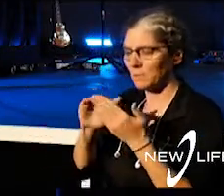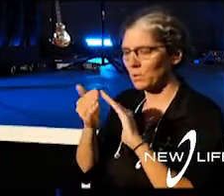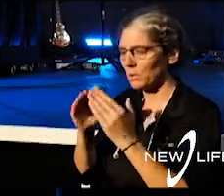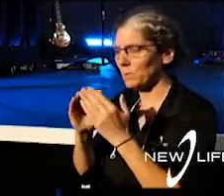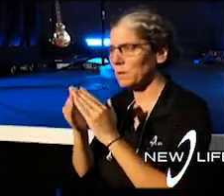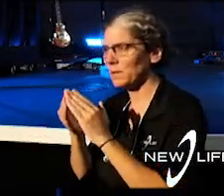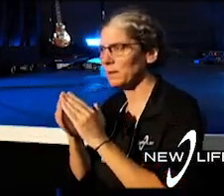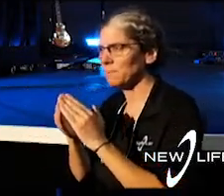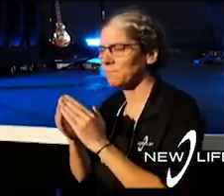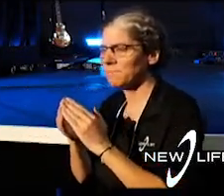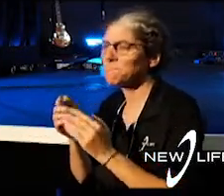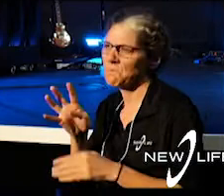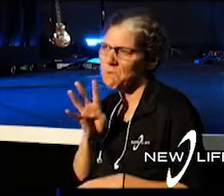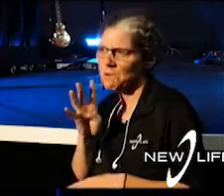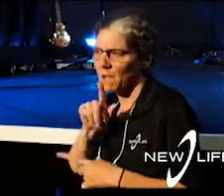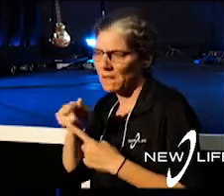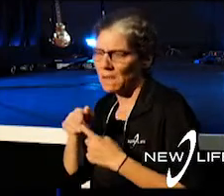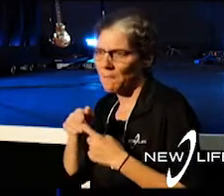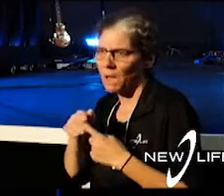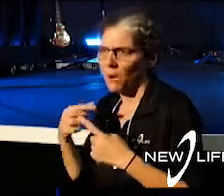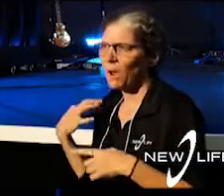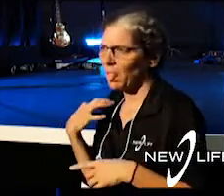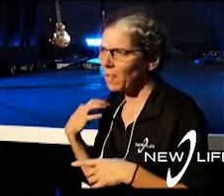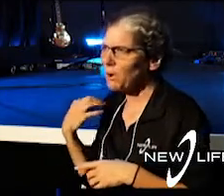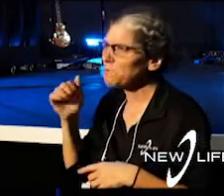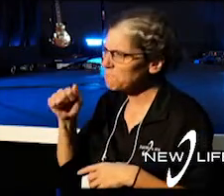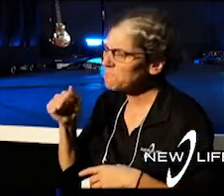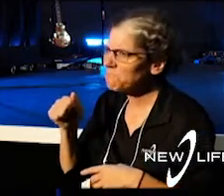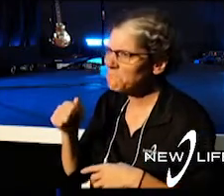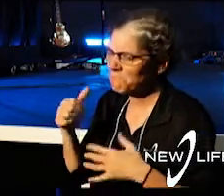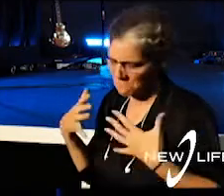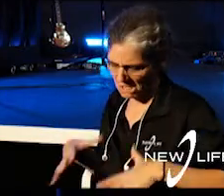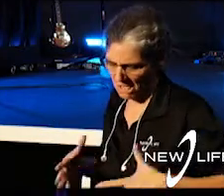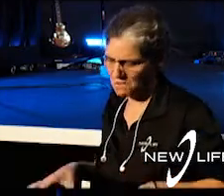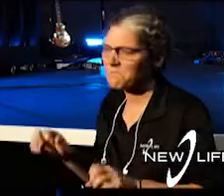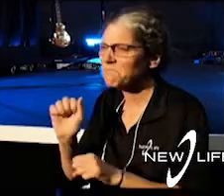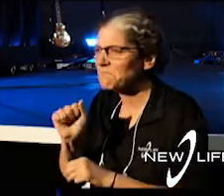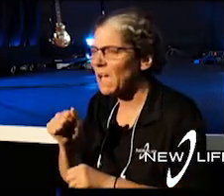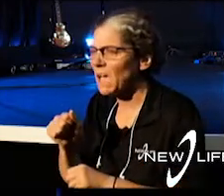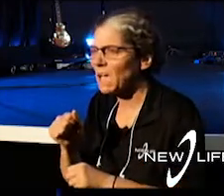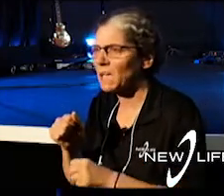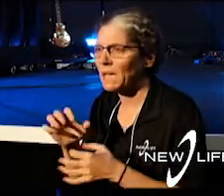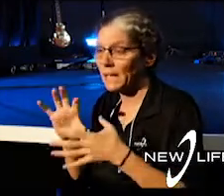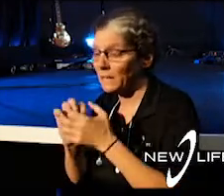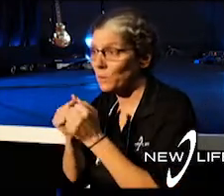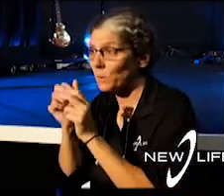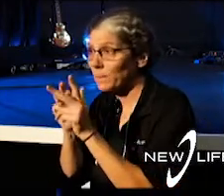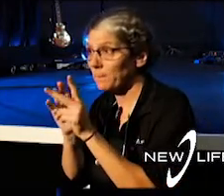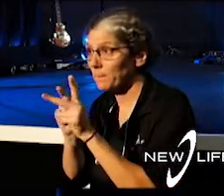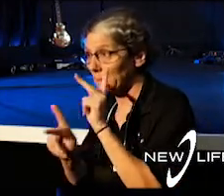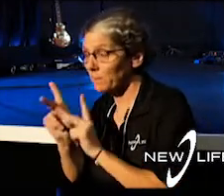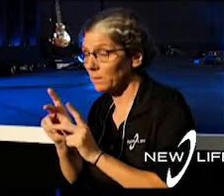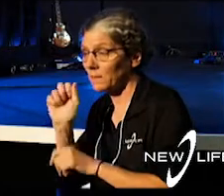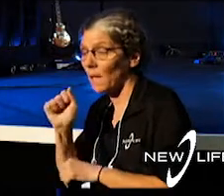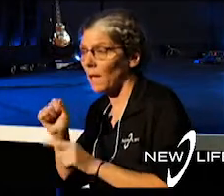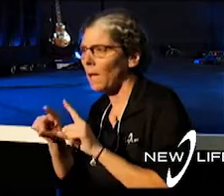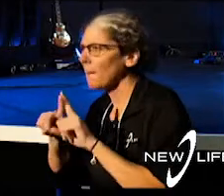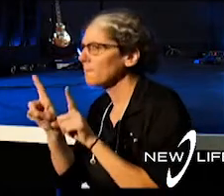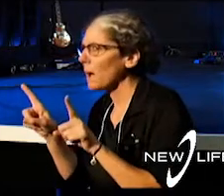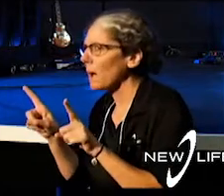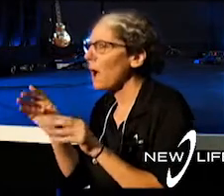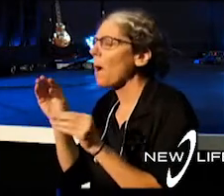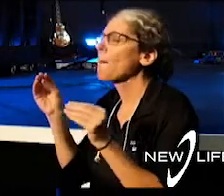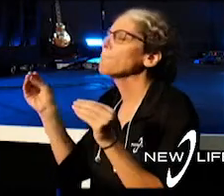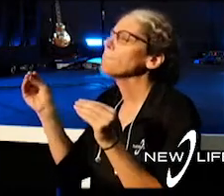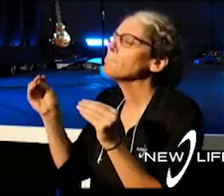tangible things. We mean laundry love, and we mean outreach and compassion, and those things are great. But what people in this